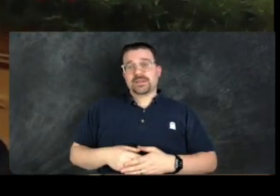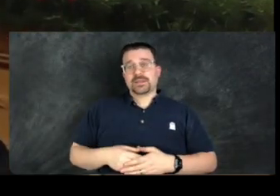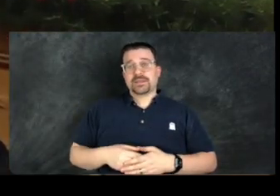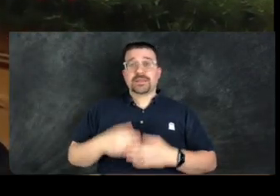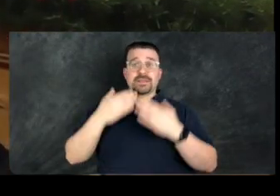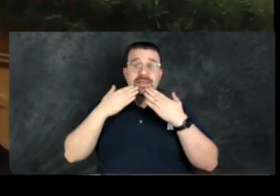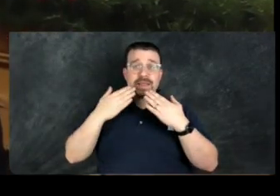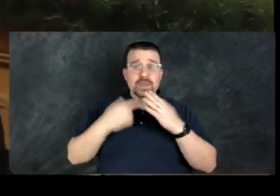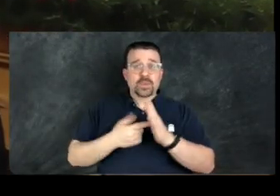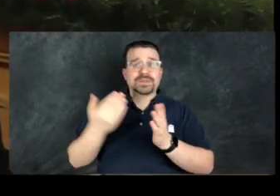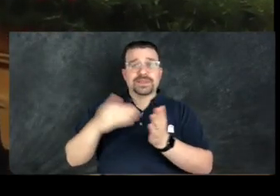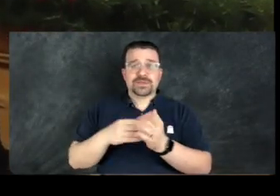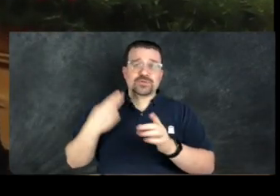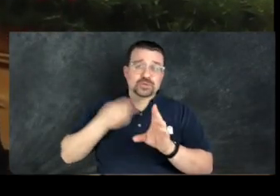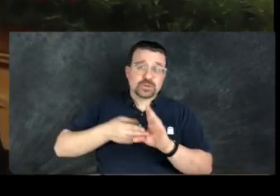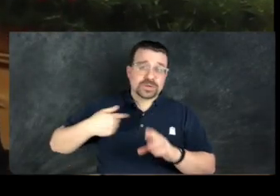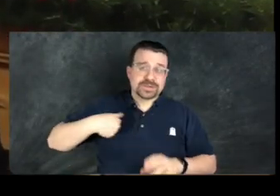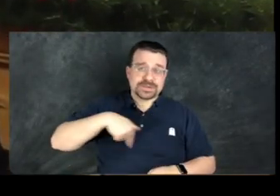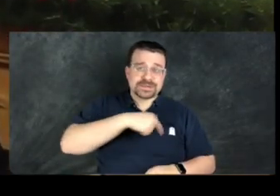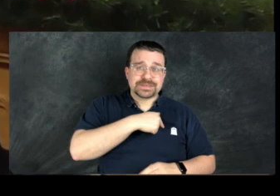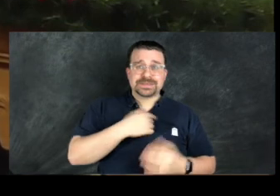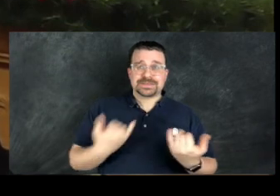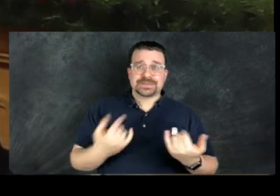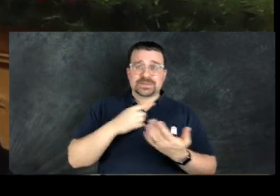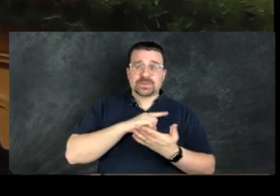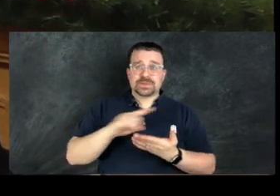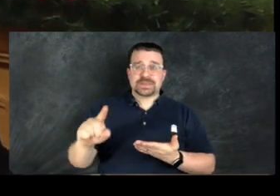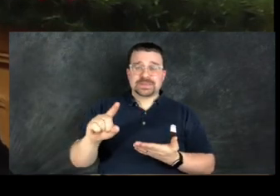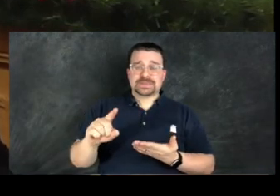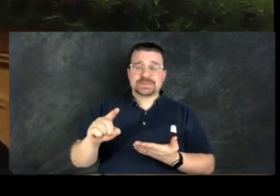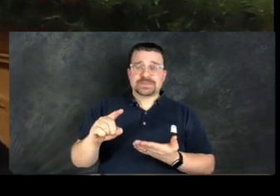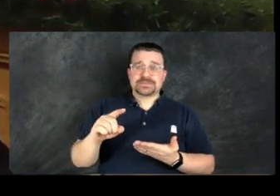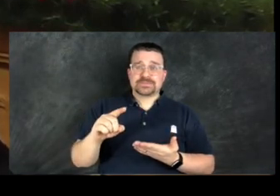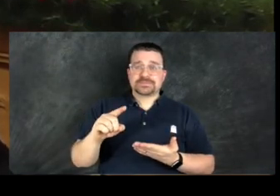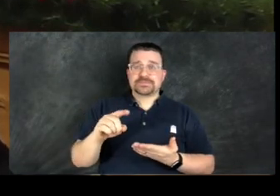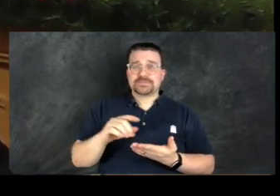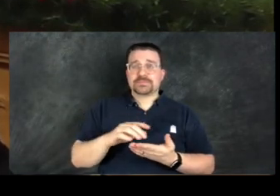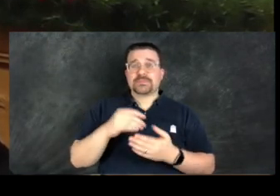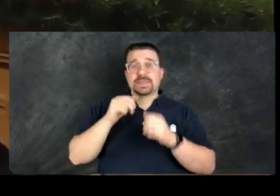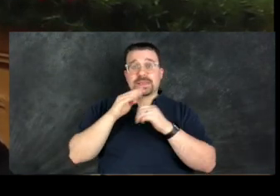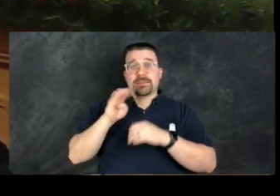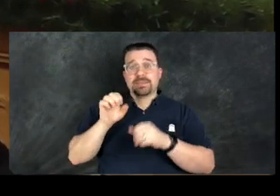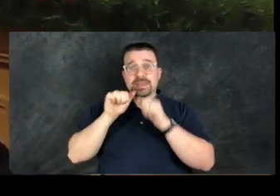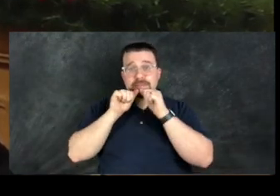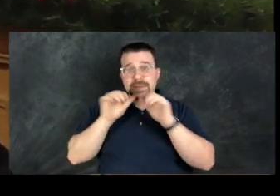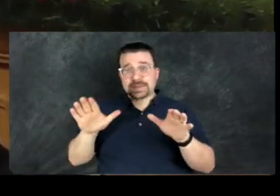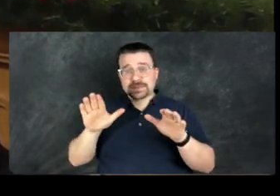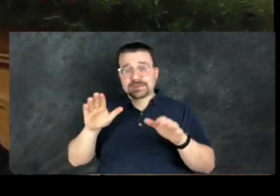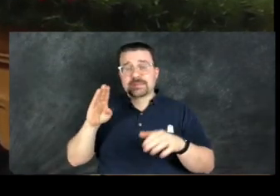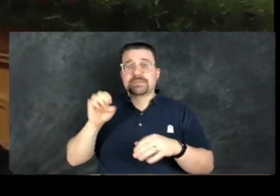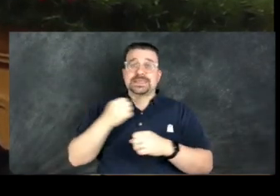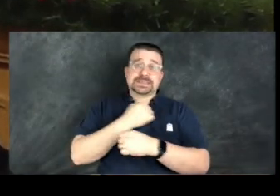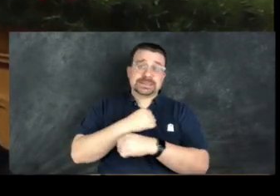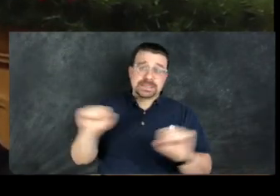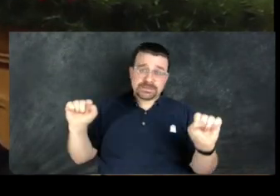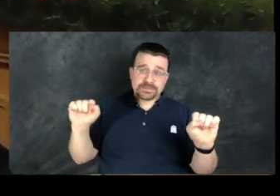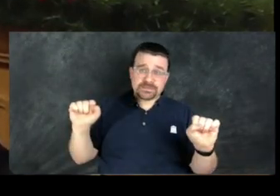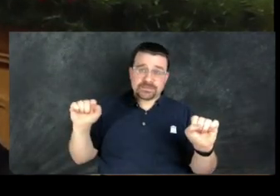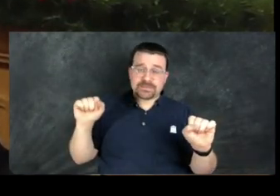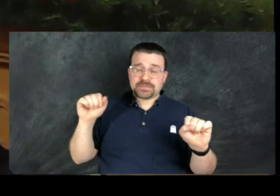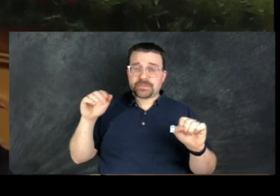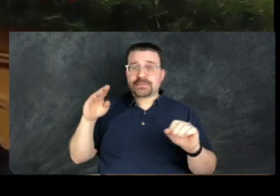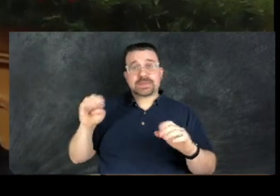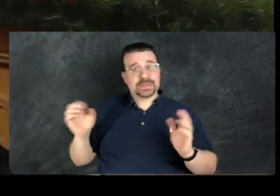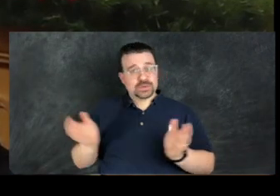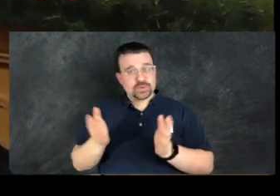Thank you once again for joining us this week. Be blessed. Be safe.